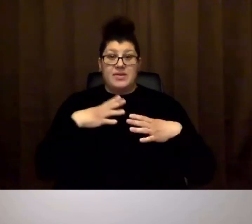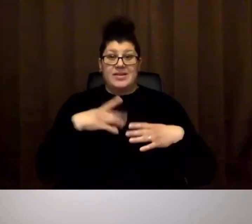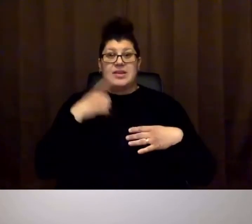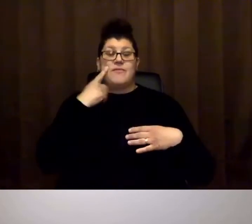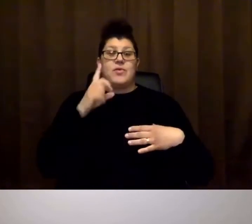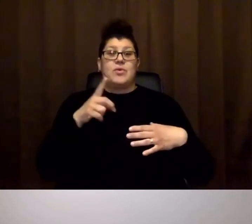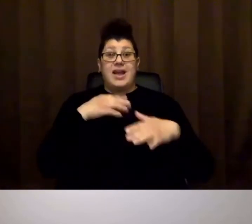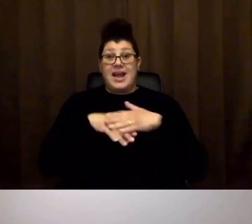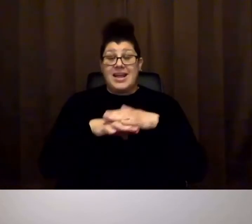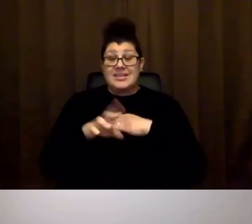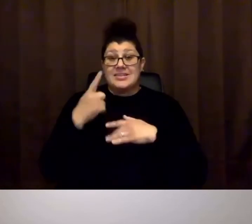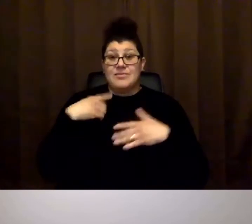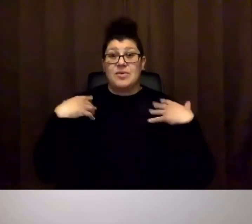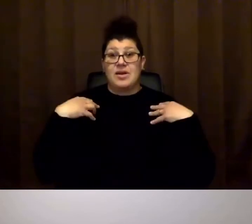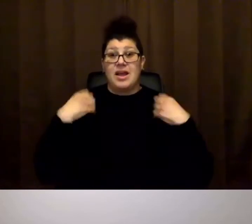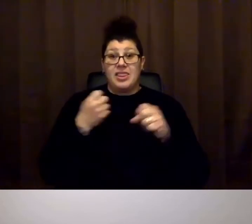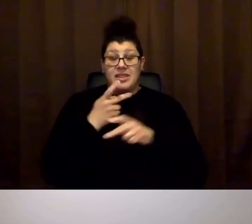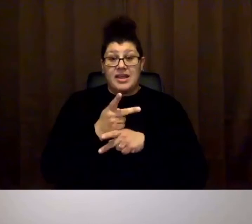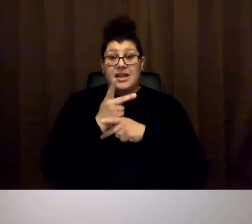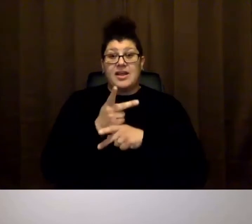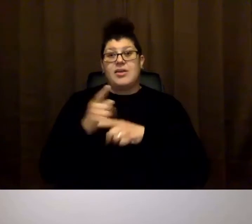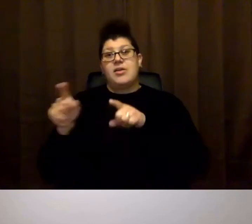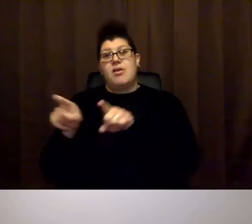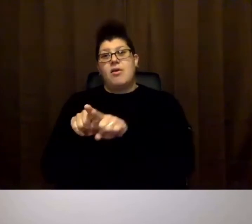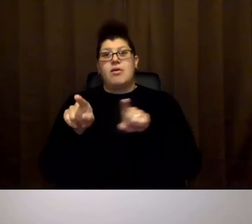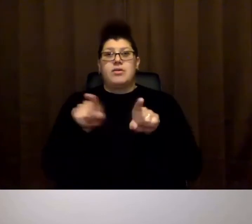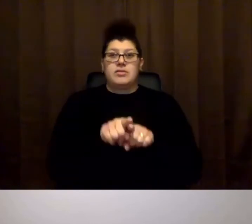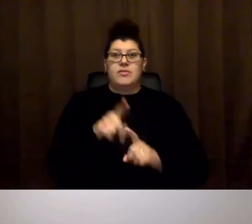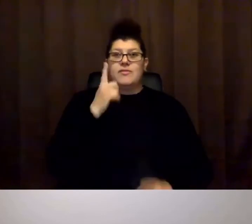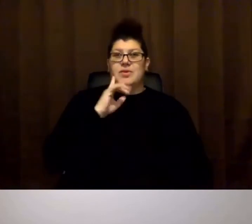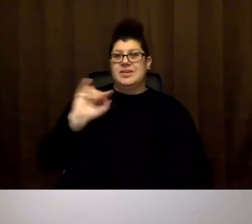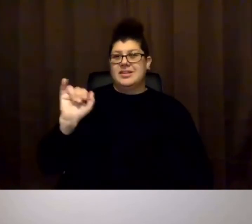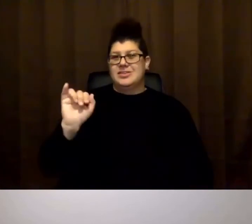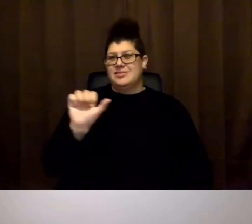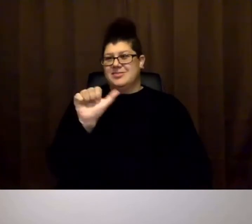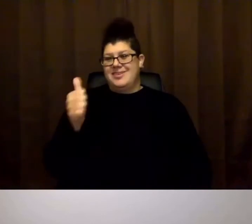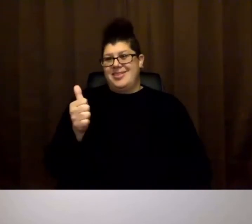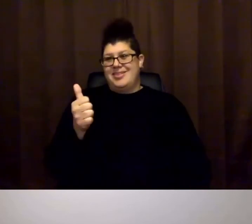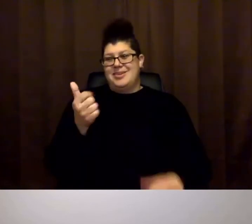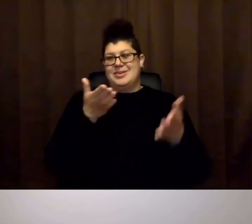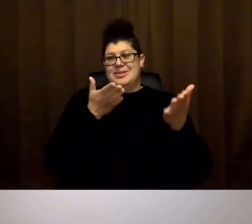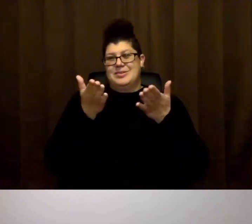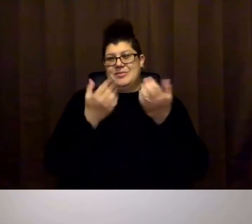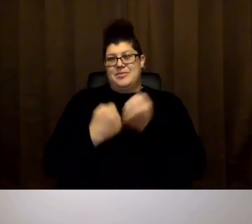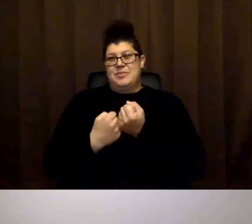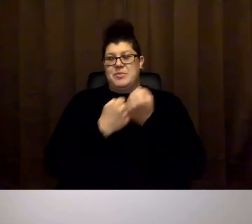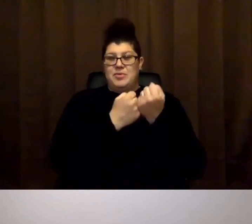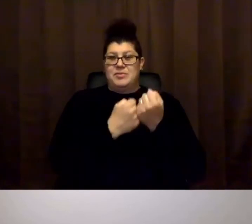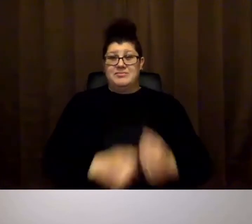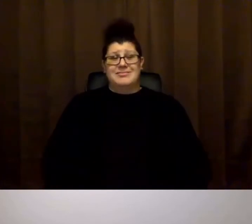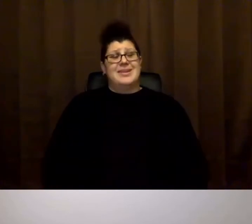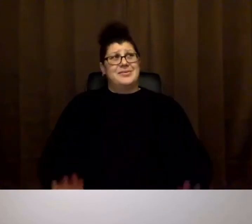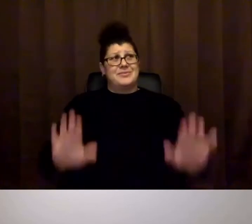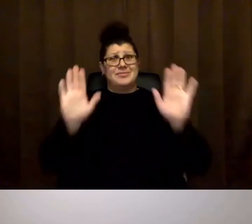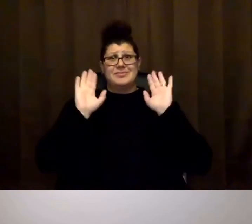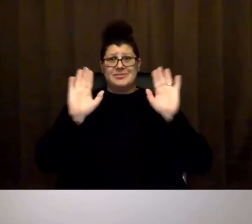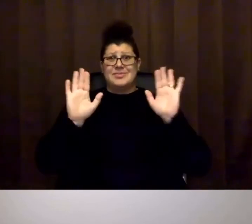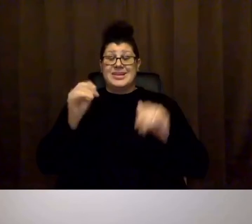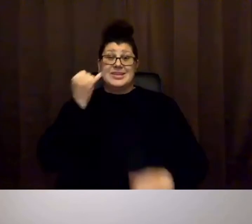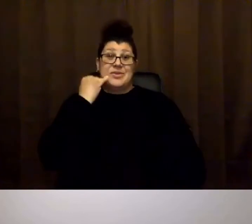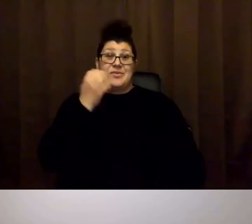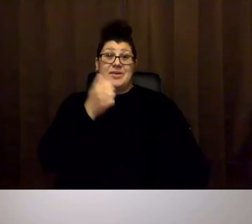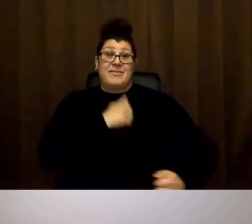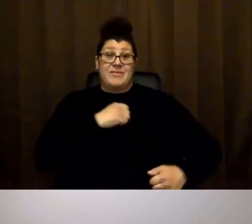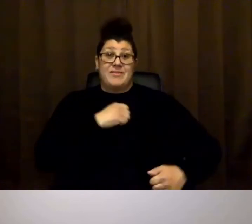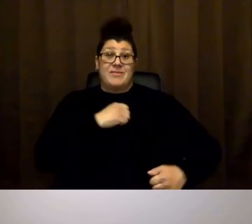insurance, respite services, and then other support services through the VA. Okay, so great. So if a veteran wants to,